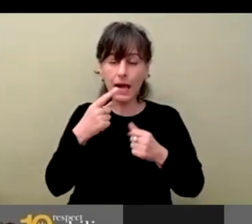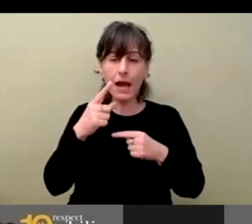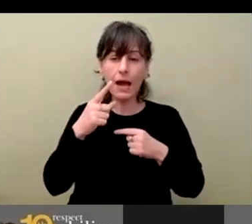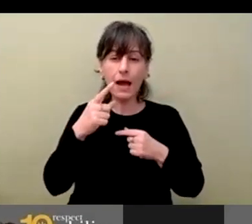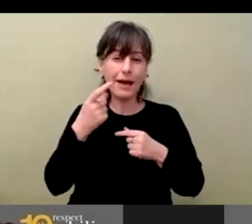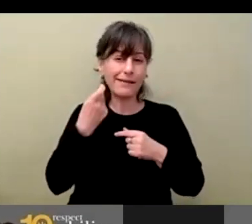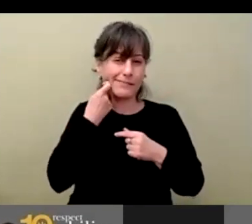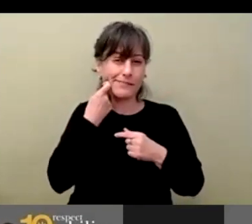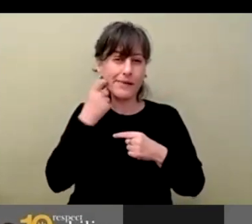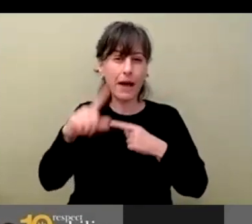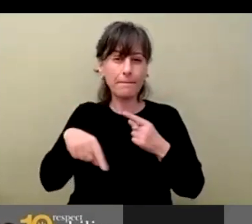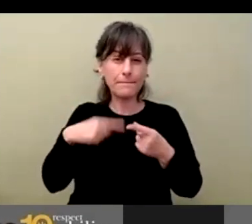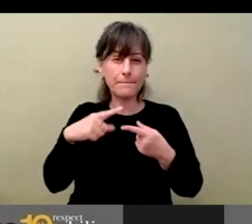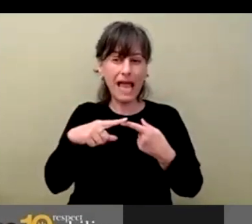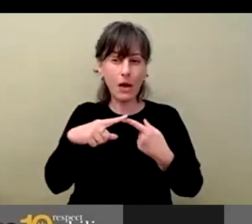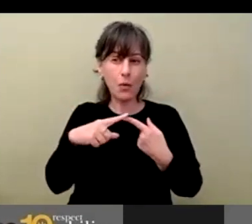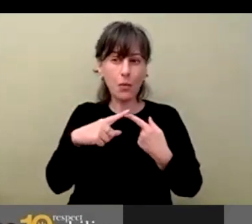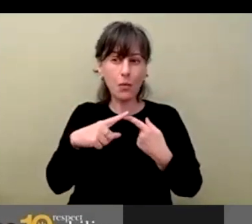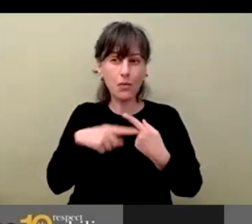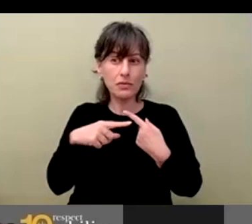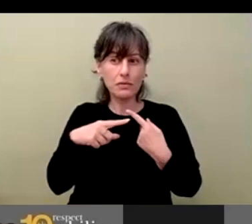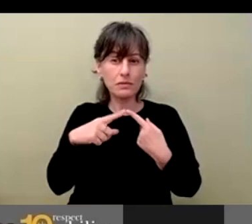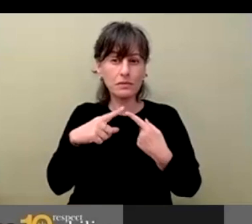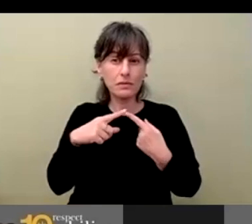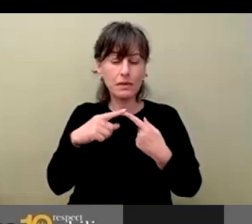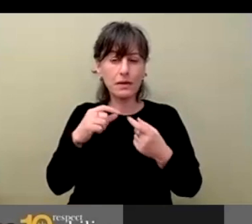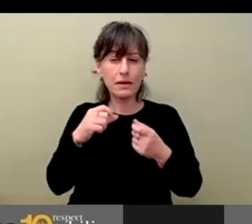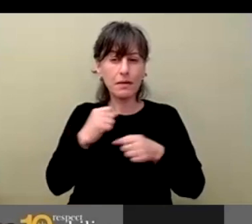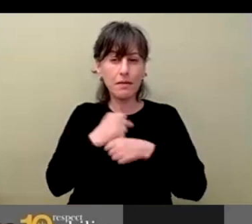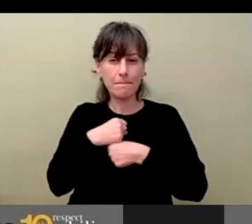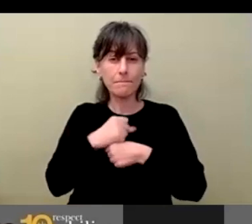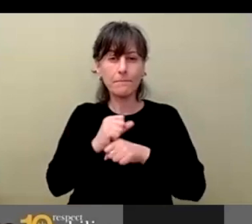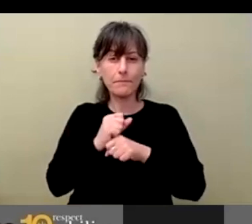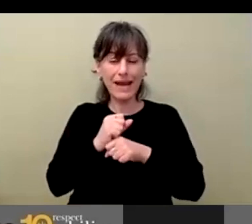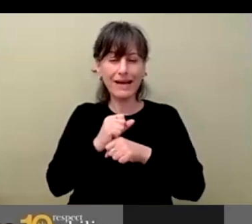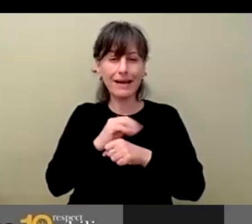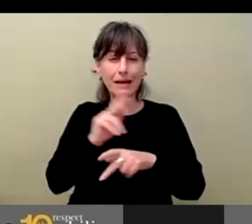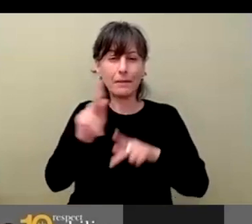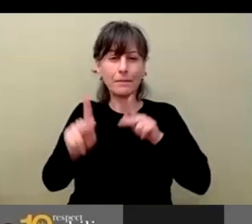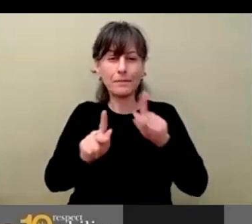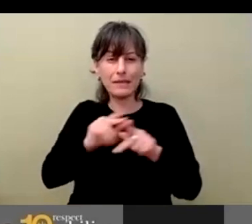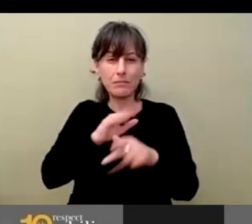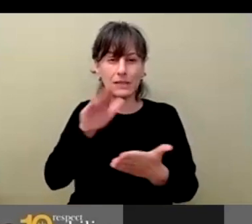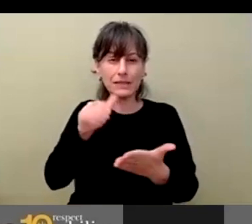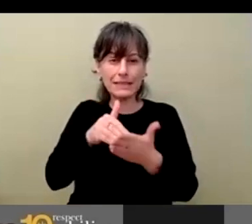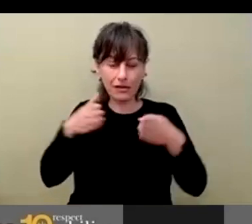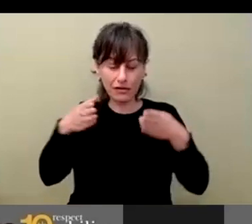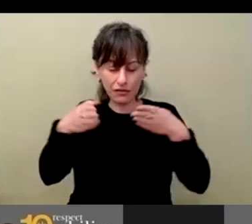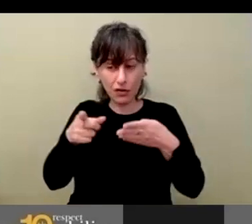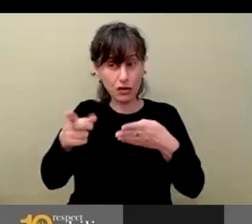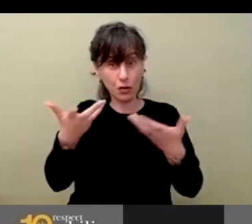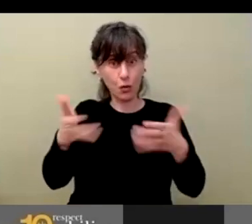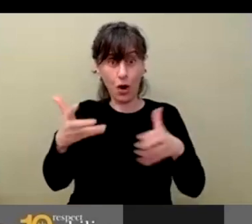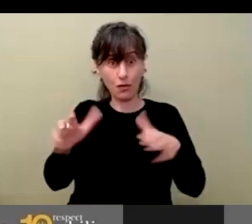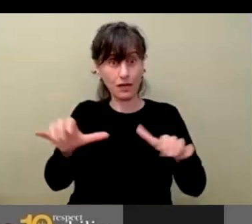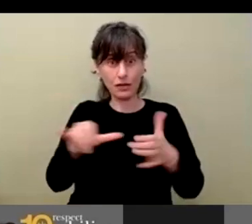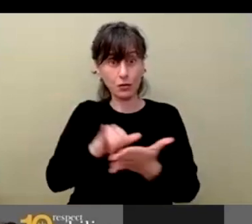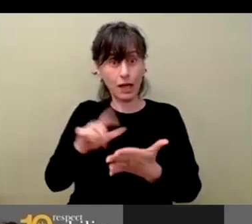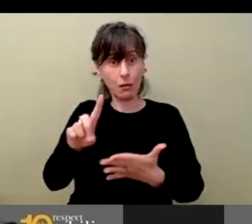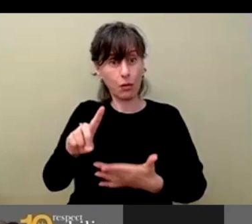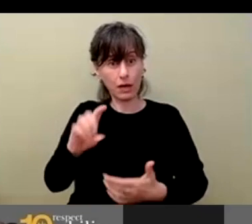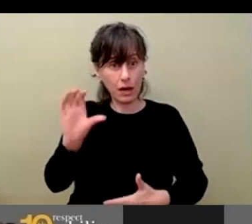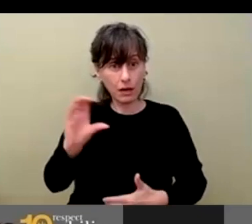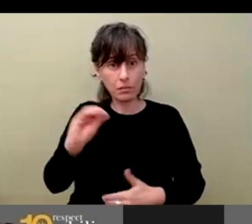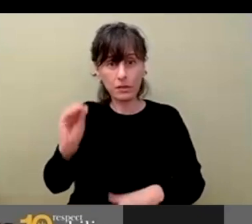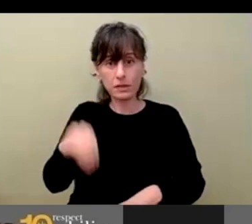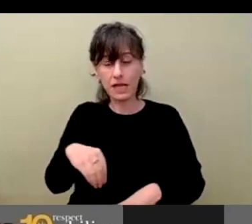ago about making it people-centered, I think that you already do that 100%. I